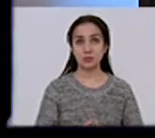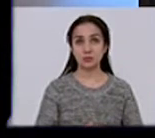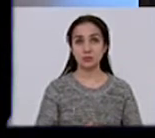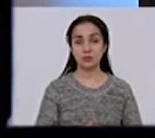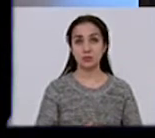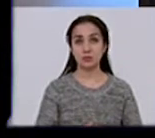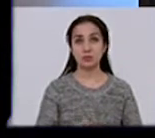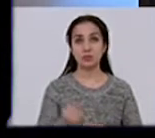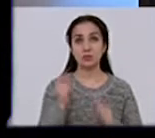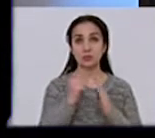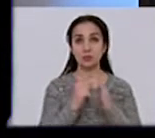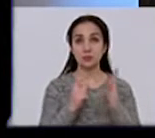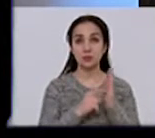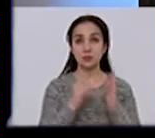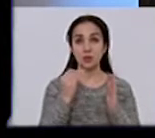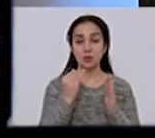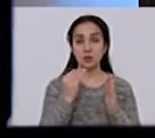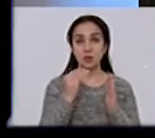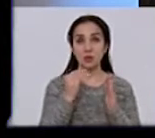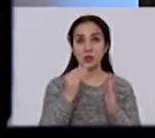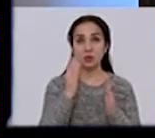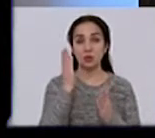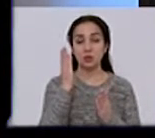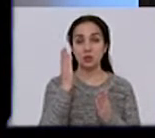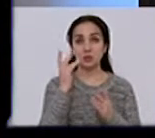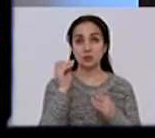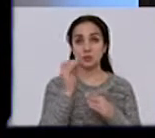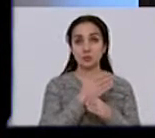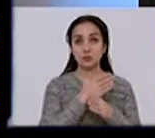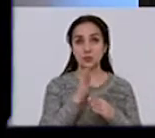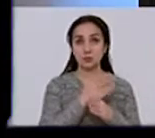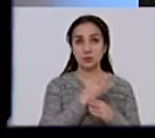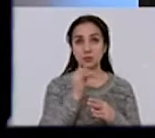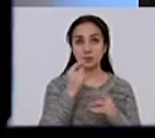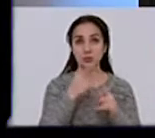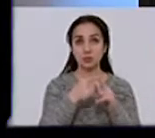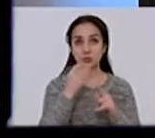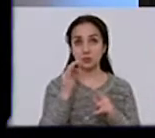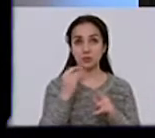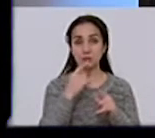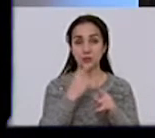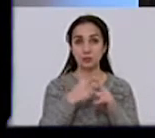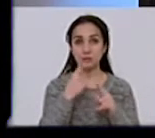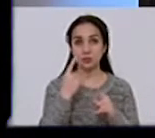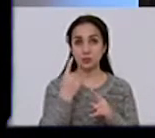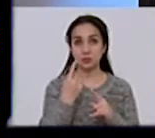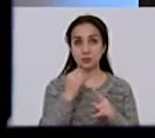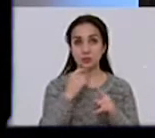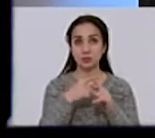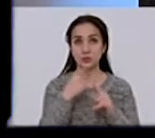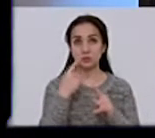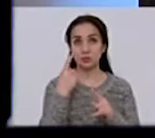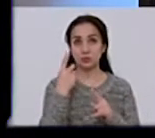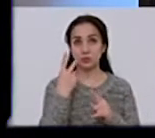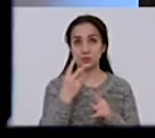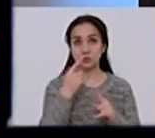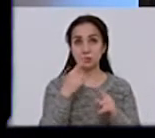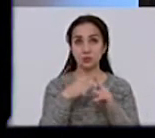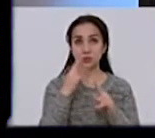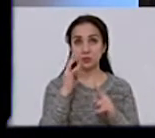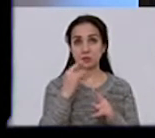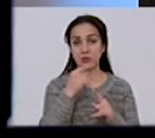Demak, bo'linish nuqtalari, ya'ni x0, x1, x2 va hokazo